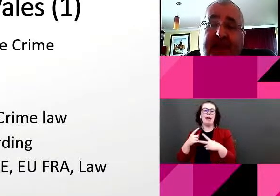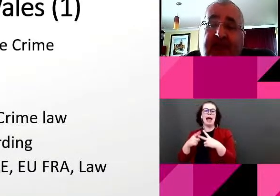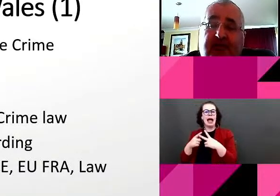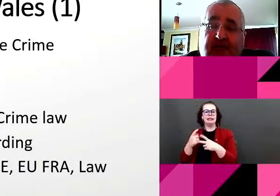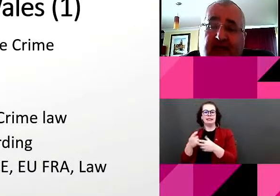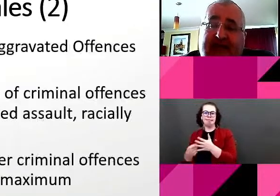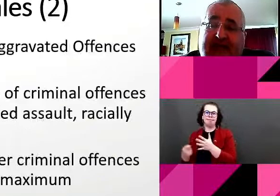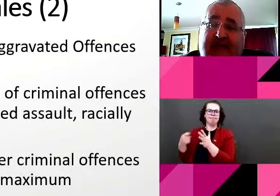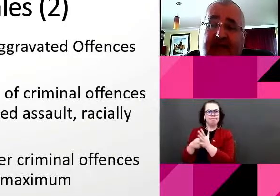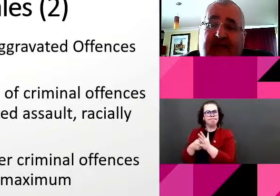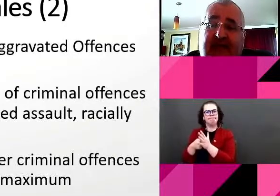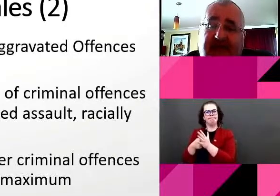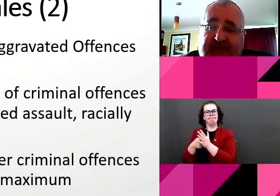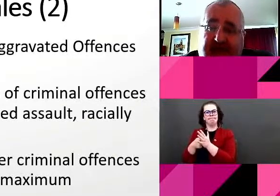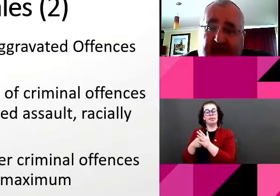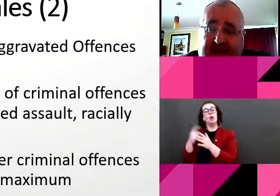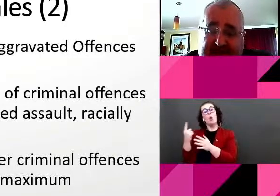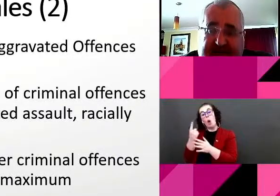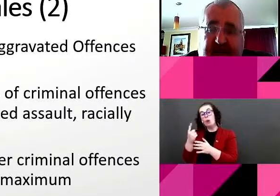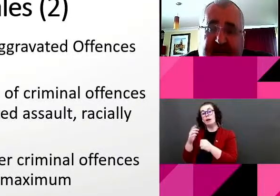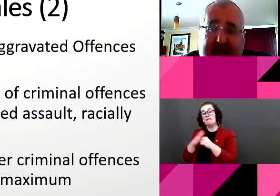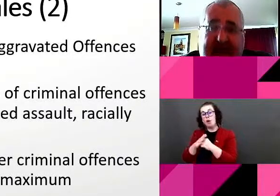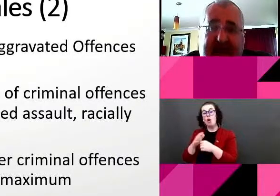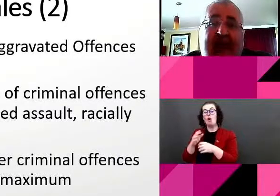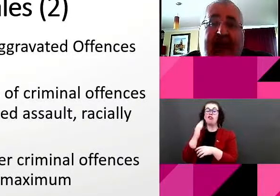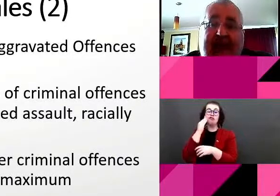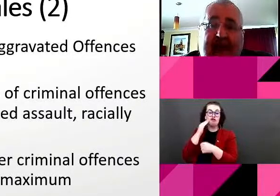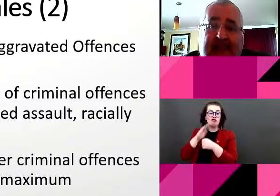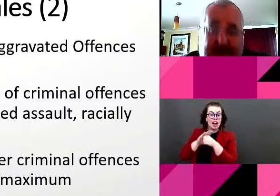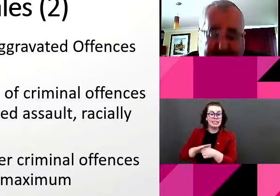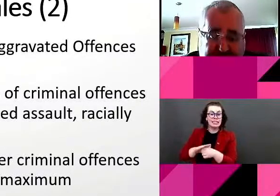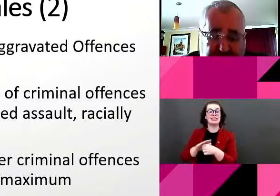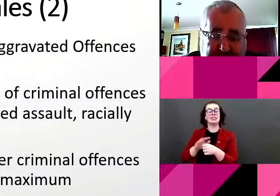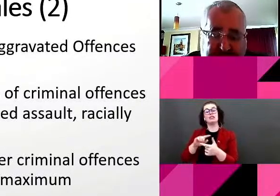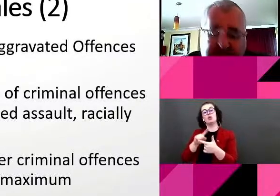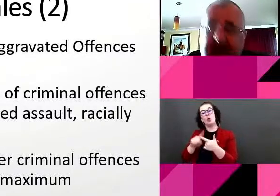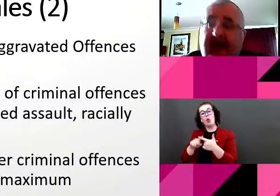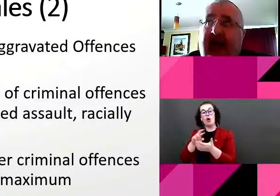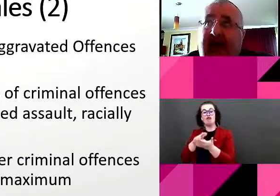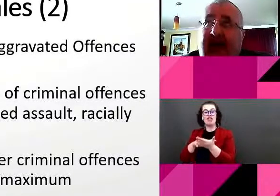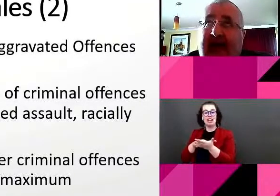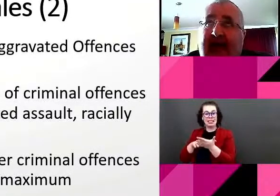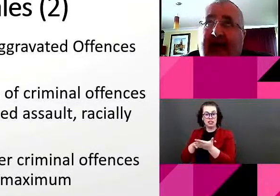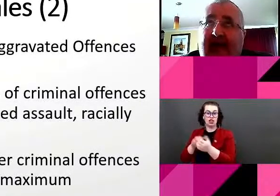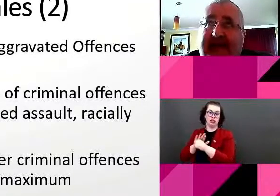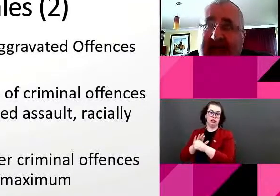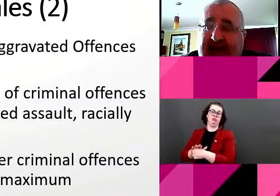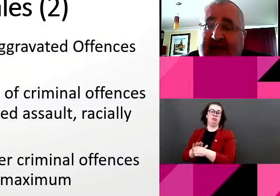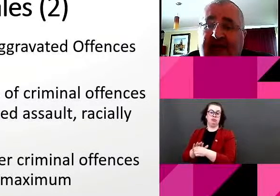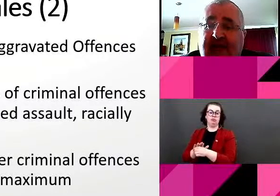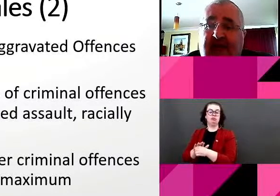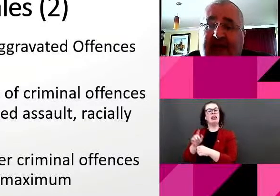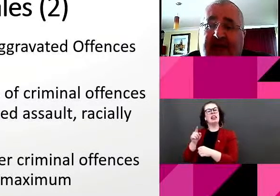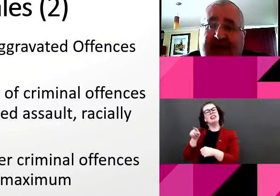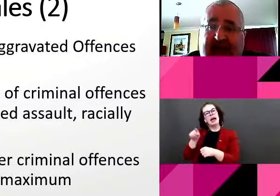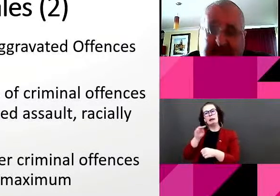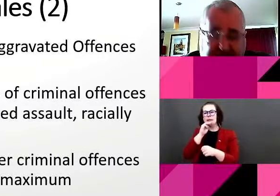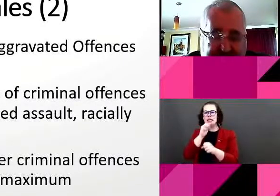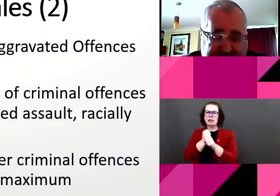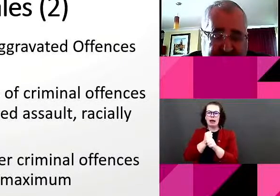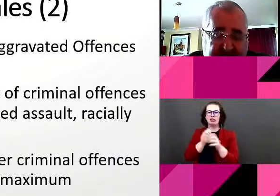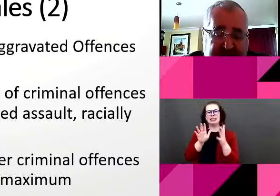apply to racist and religious crimes currently, and they apply to about 10 to